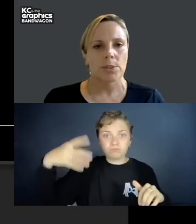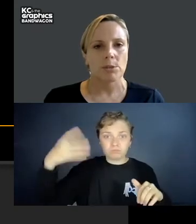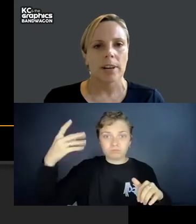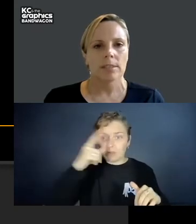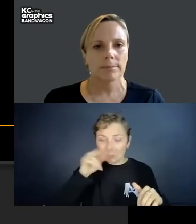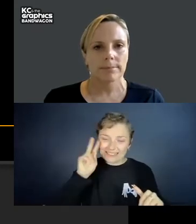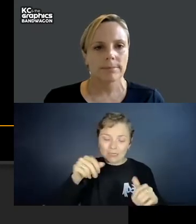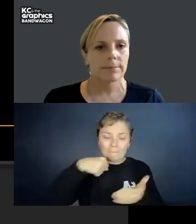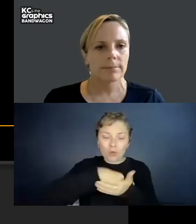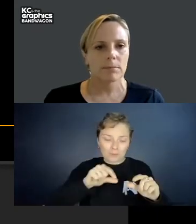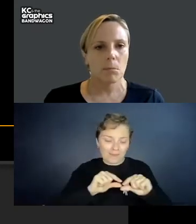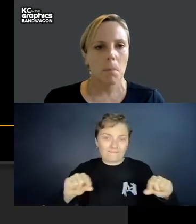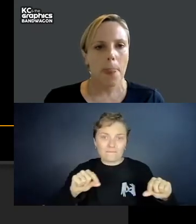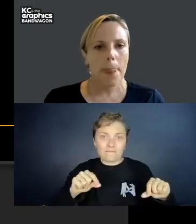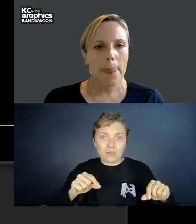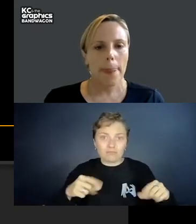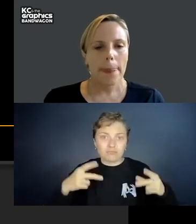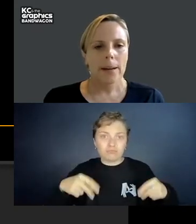bottom toolbar.